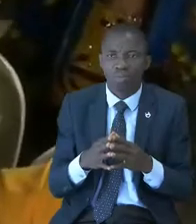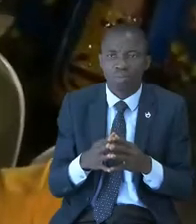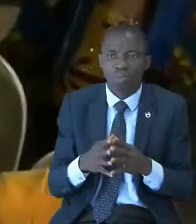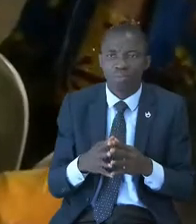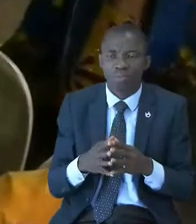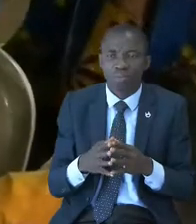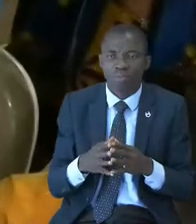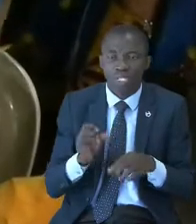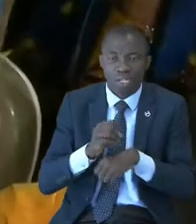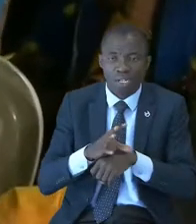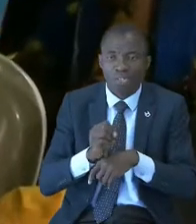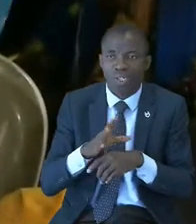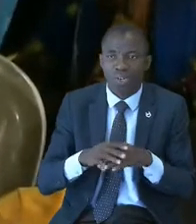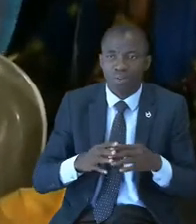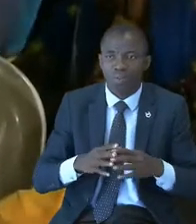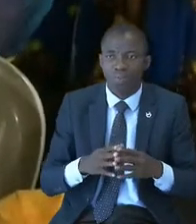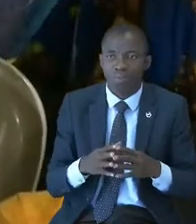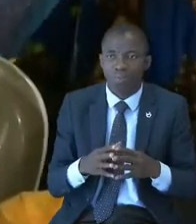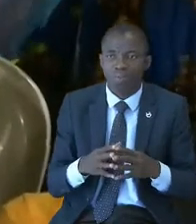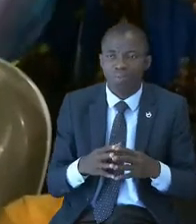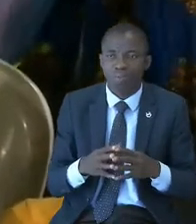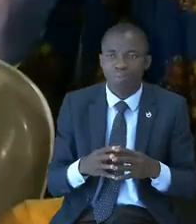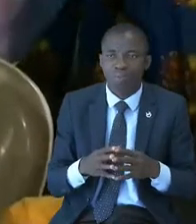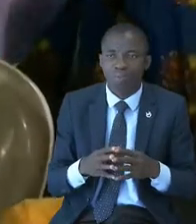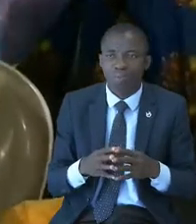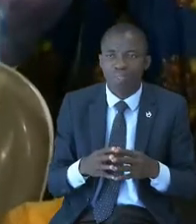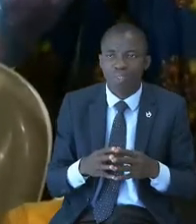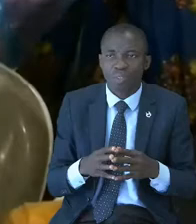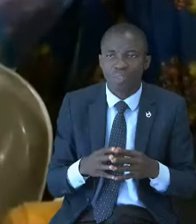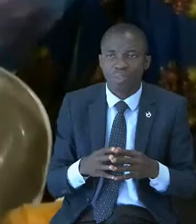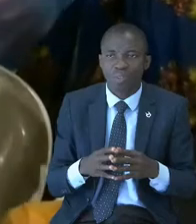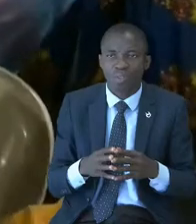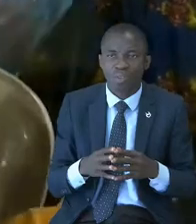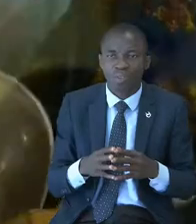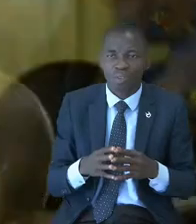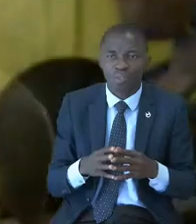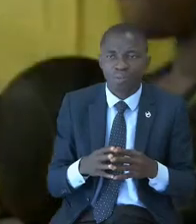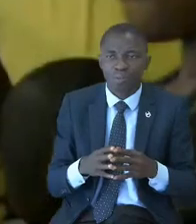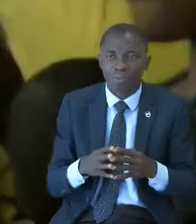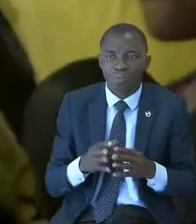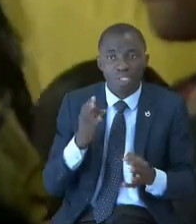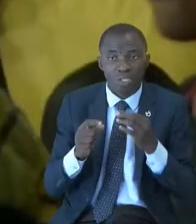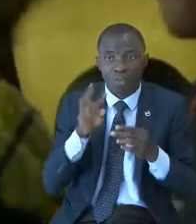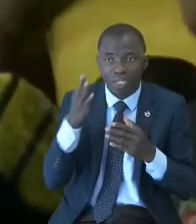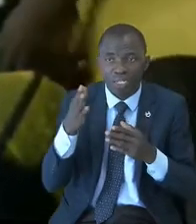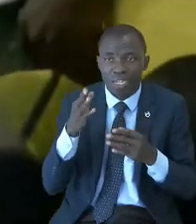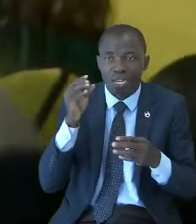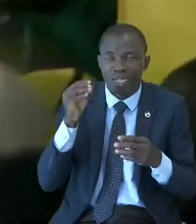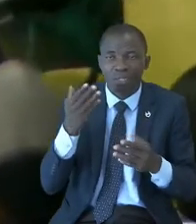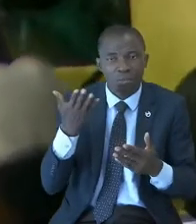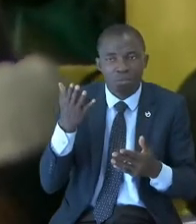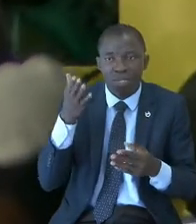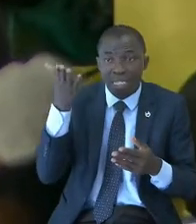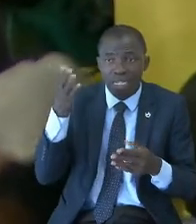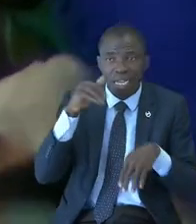Counselors, please get up very quickly and spread yourself all around. No person should